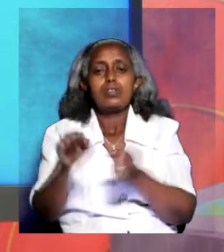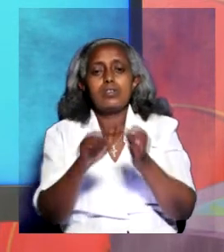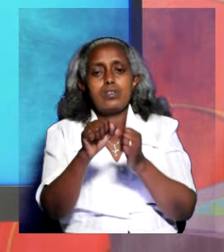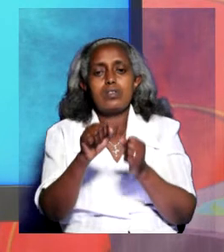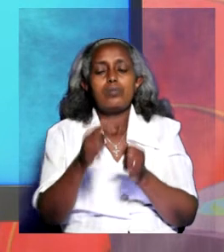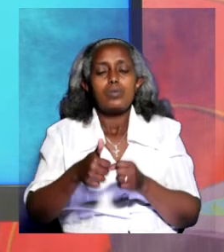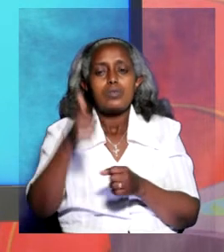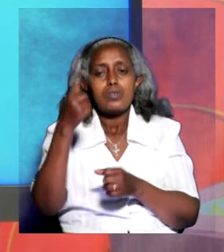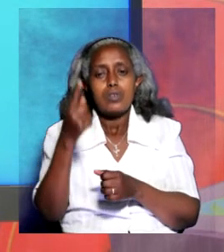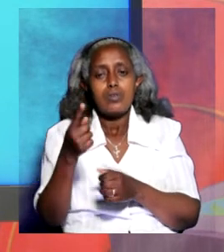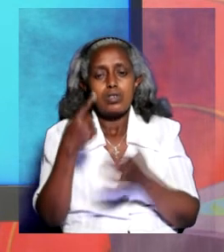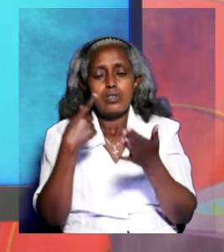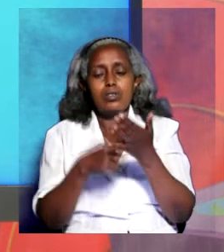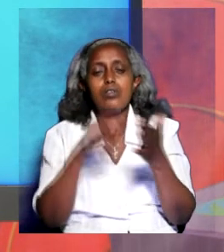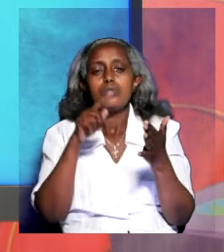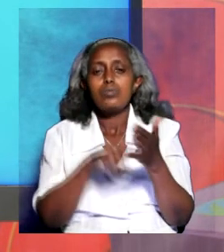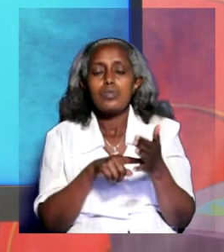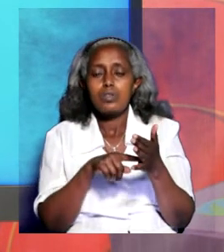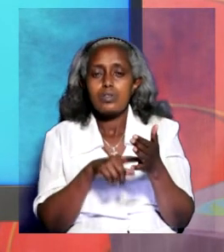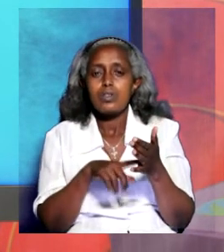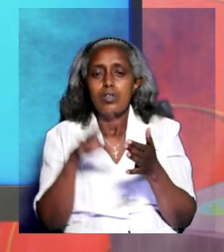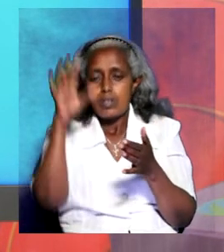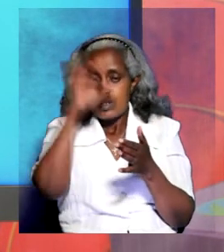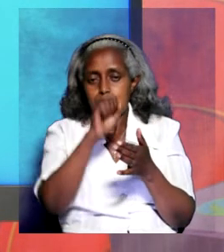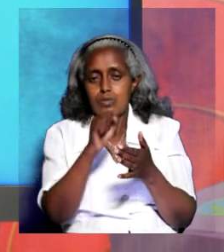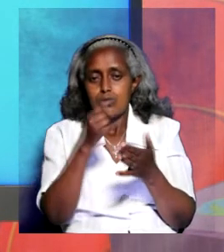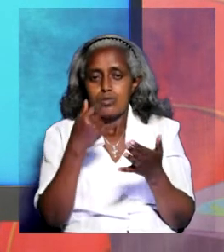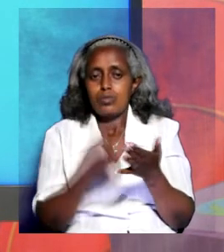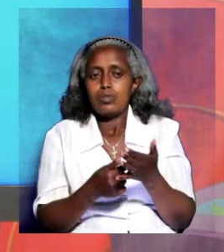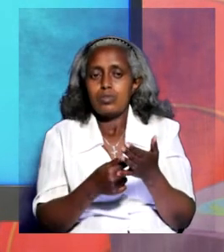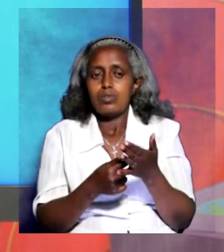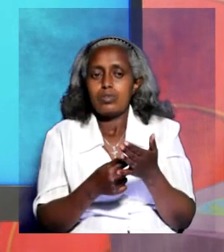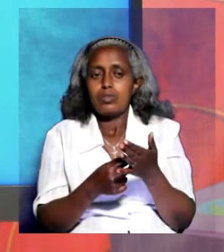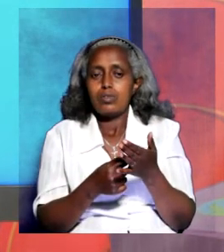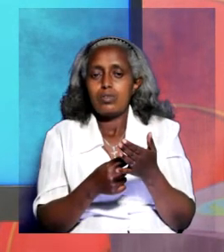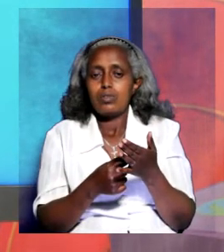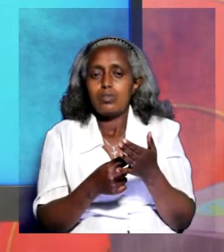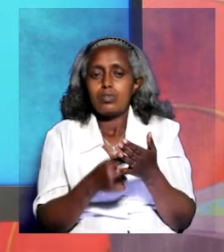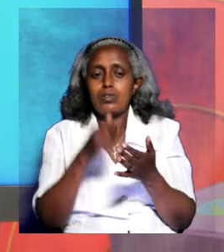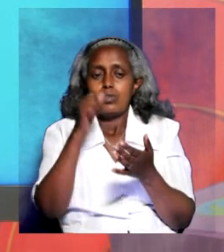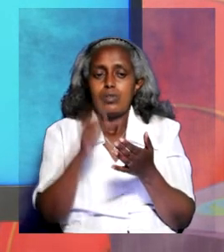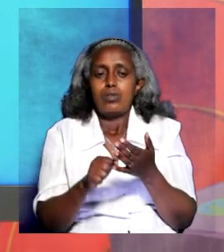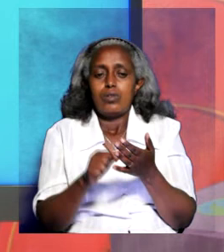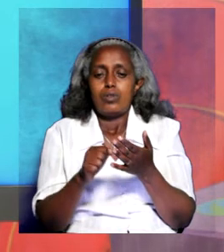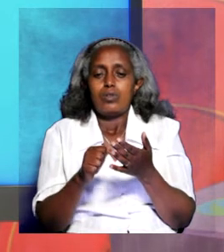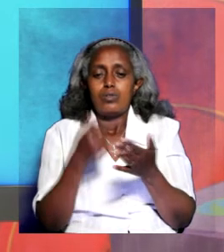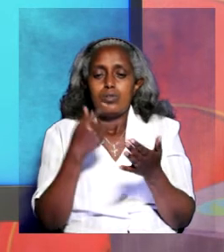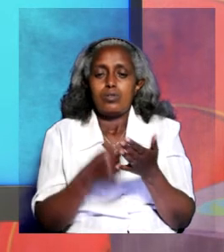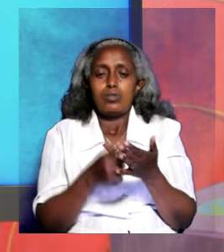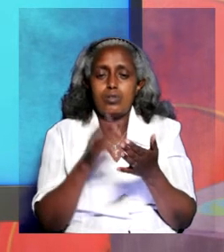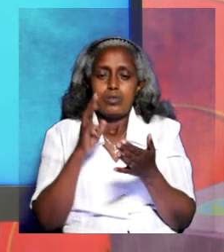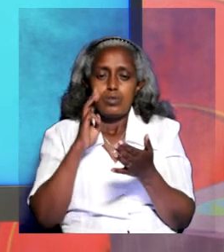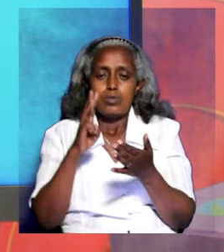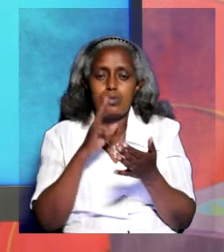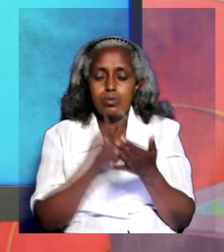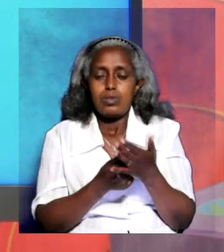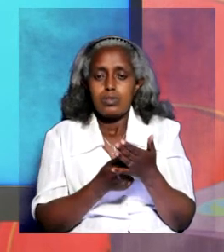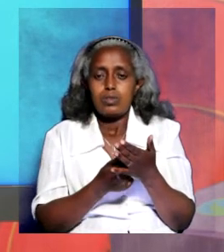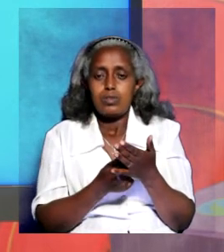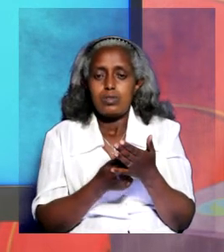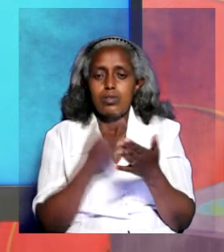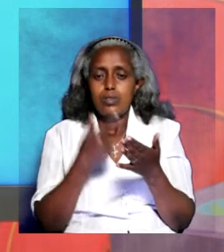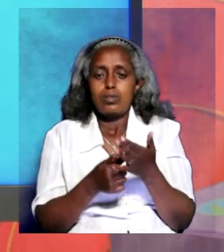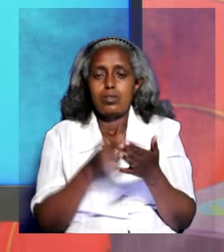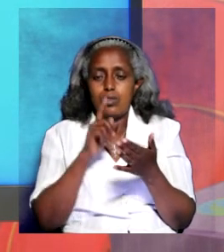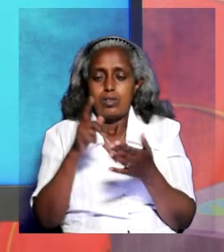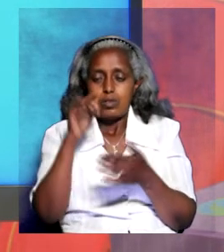one, and this point, assume this is a point. So this will be this one